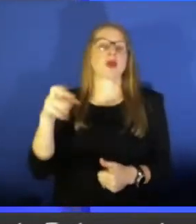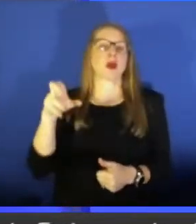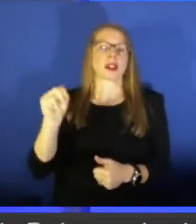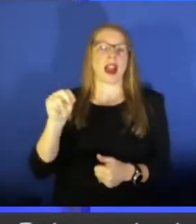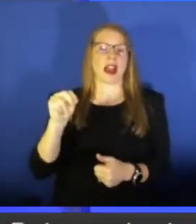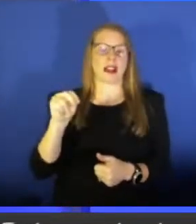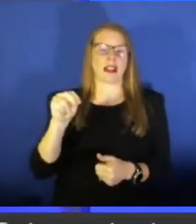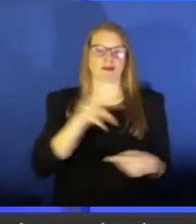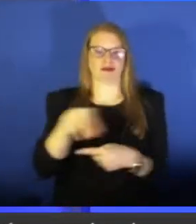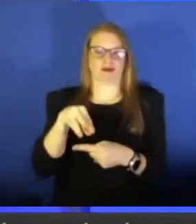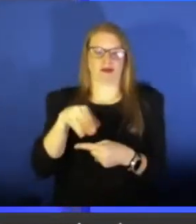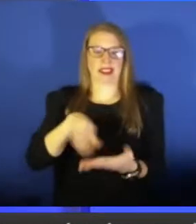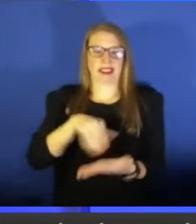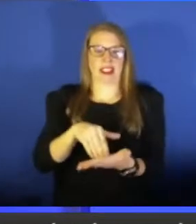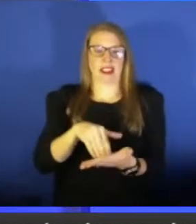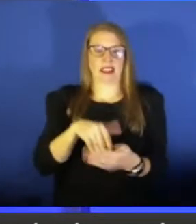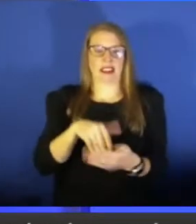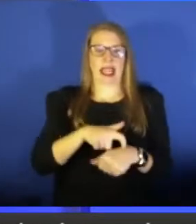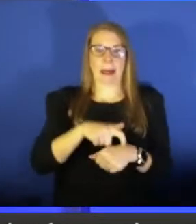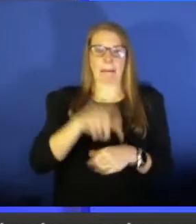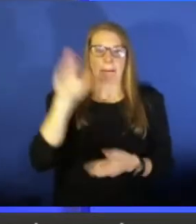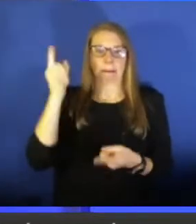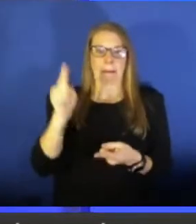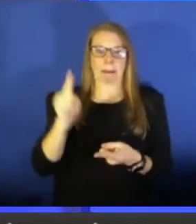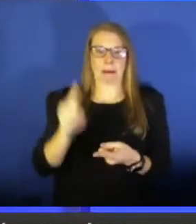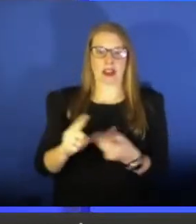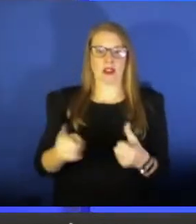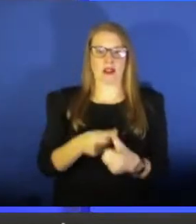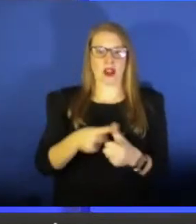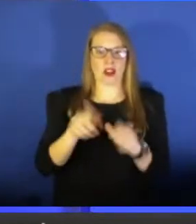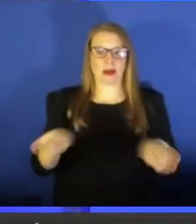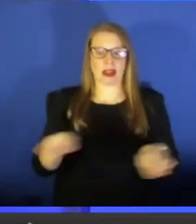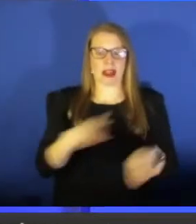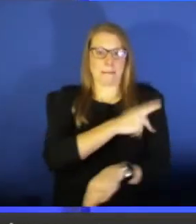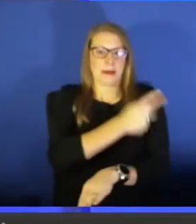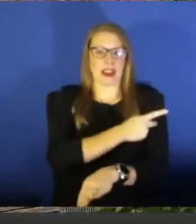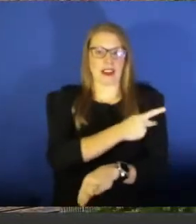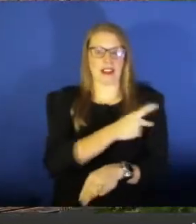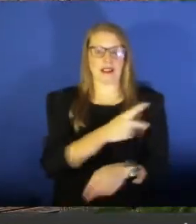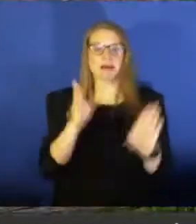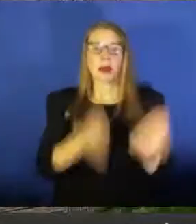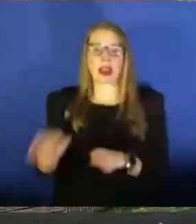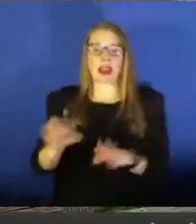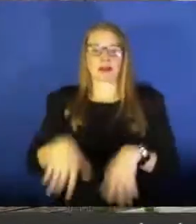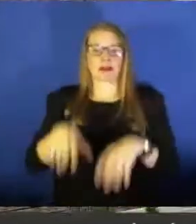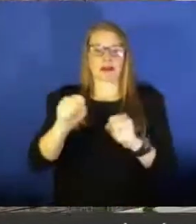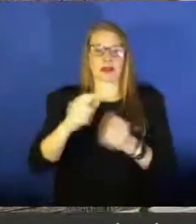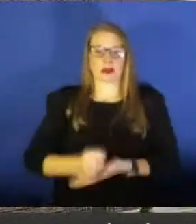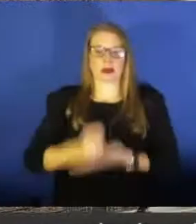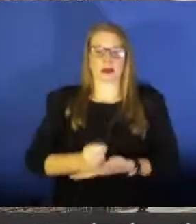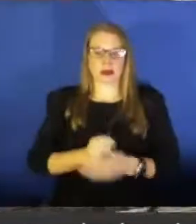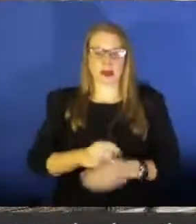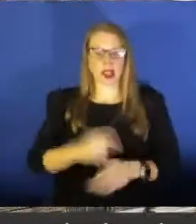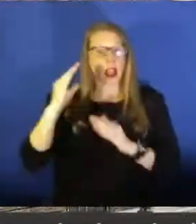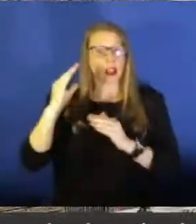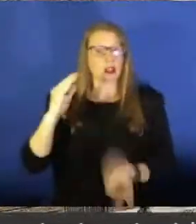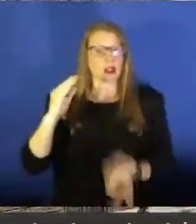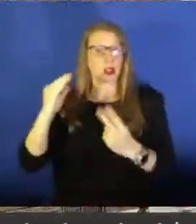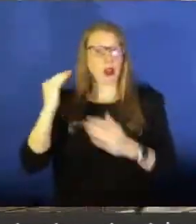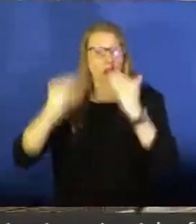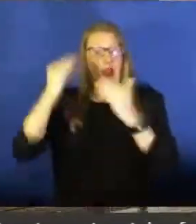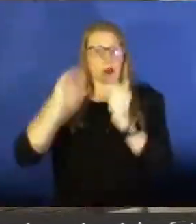is counting down as our first pediatric patient prepares to get their treatment. 2 adult patients will follow soon